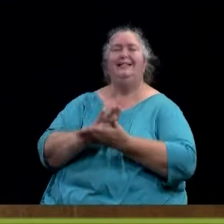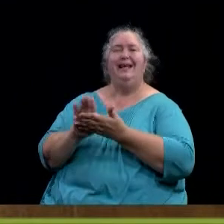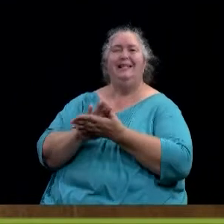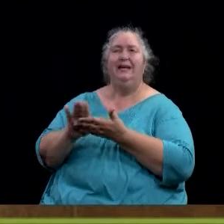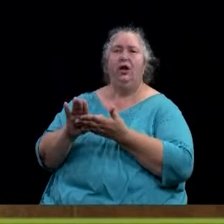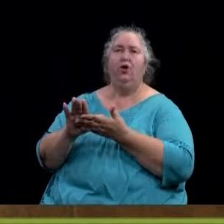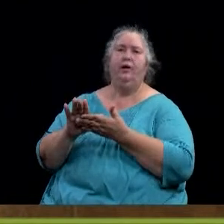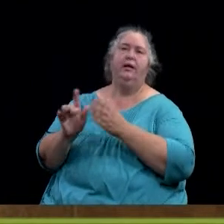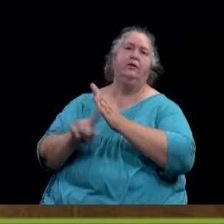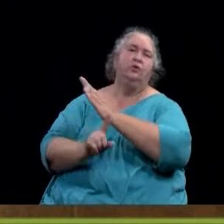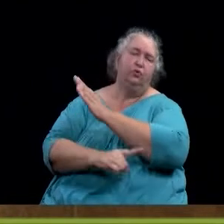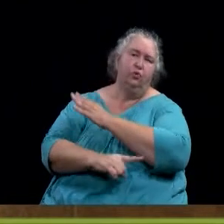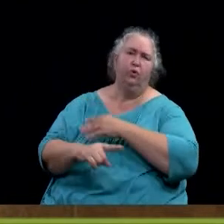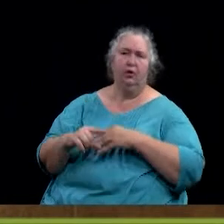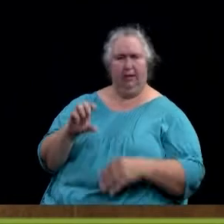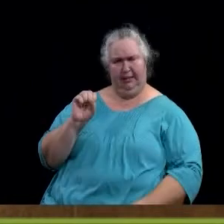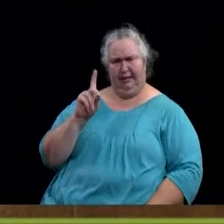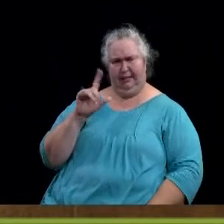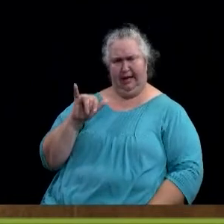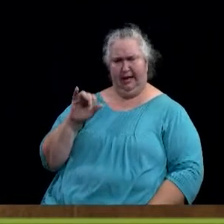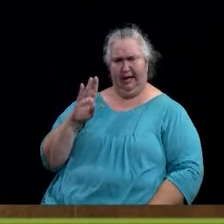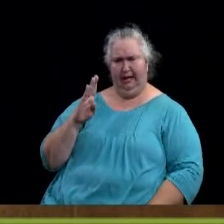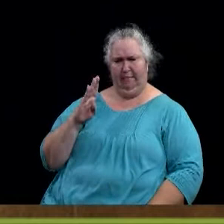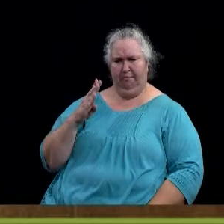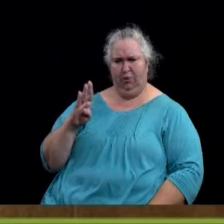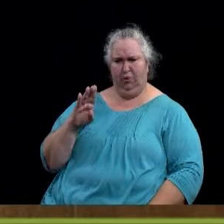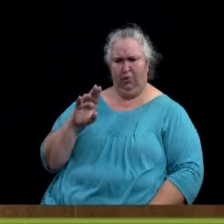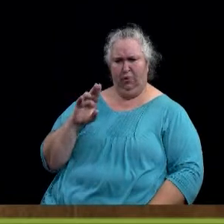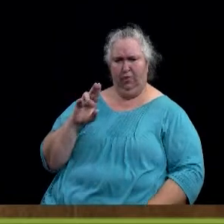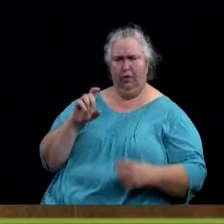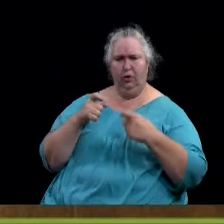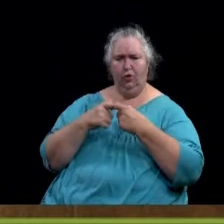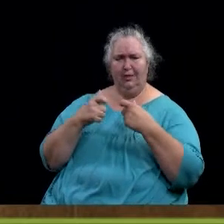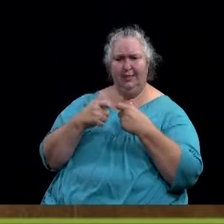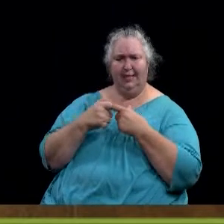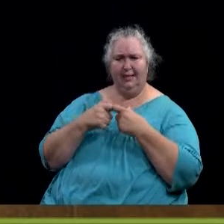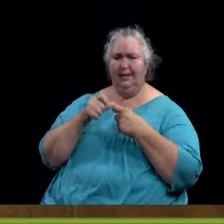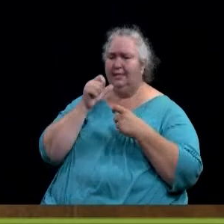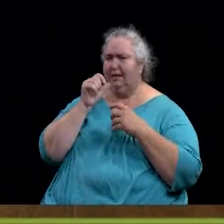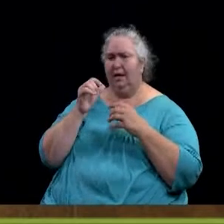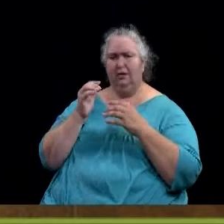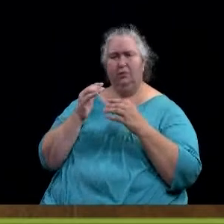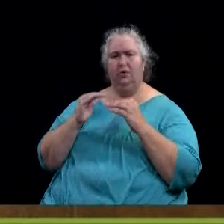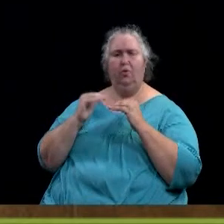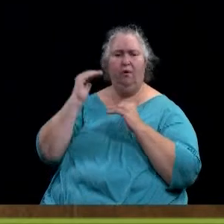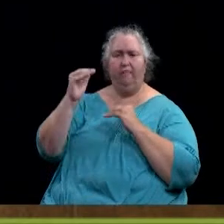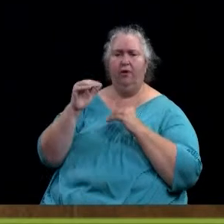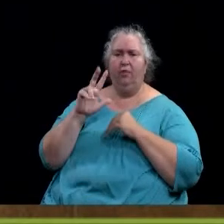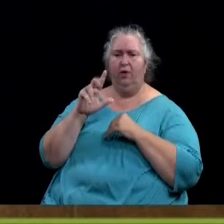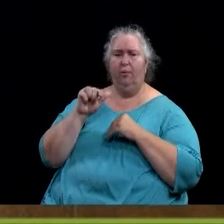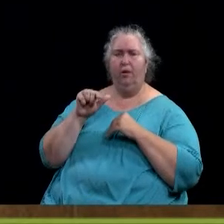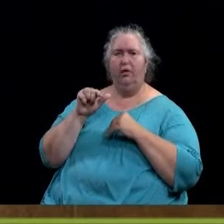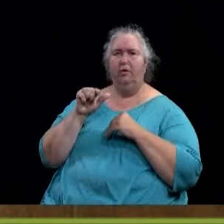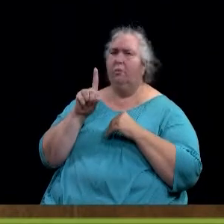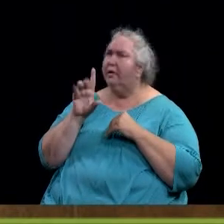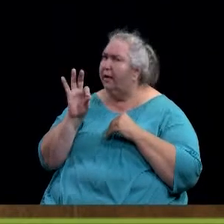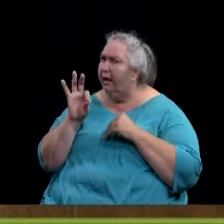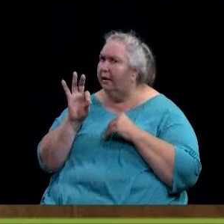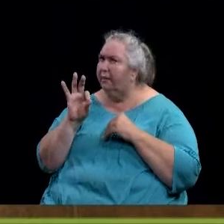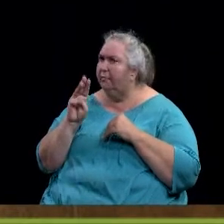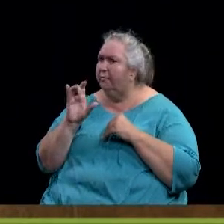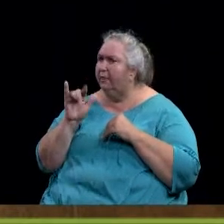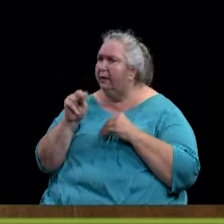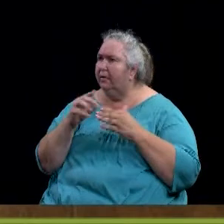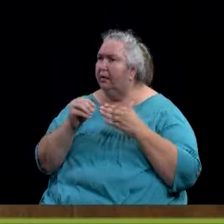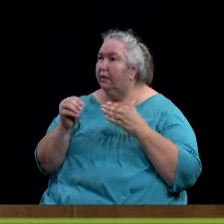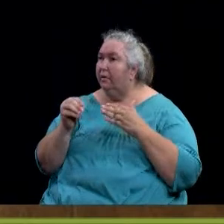for an amount not to exceed $3.091 million. The project will replace existing sewer piping and joints that